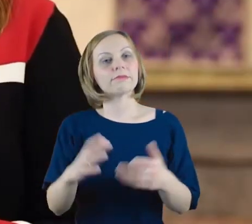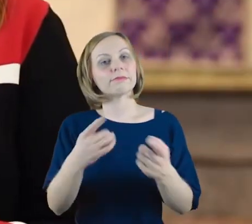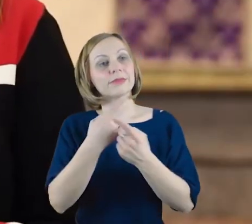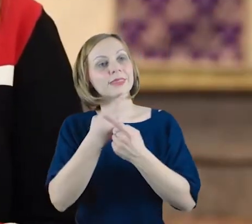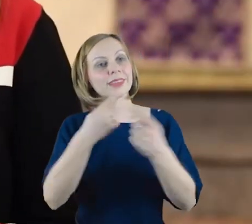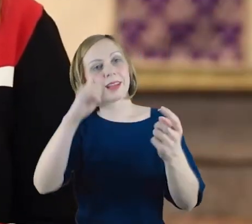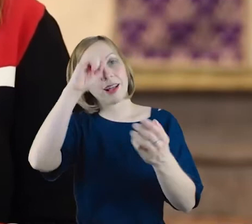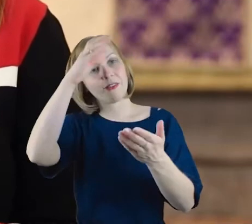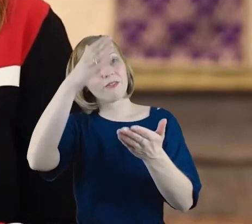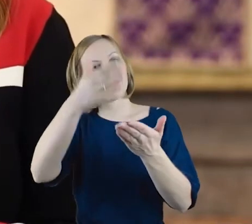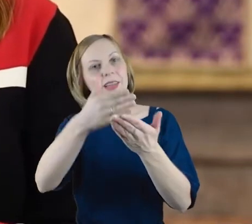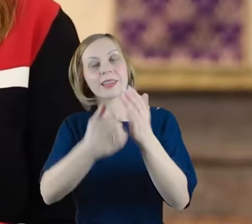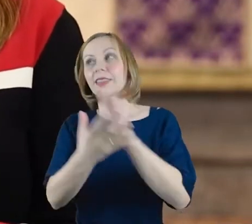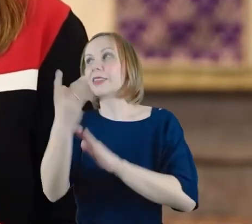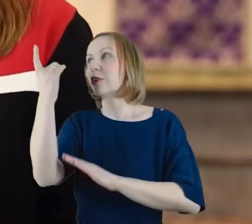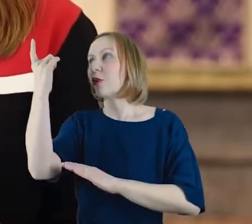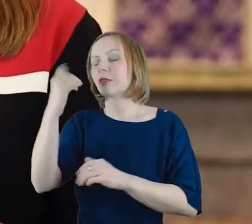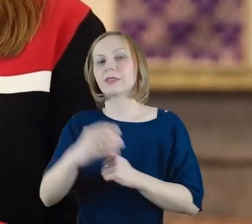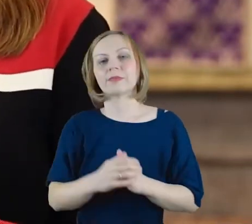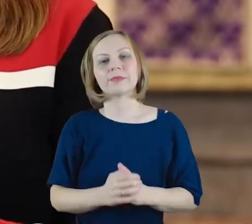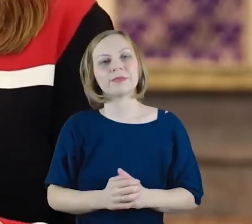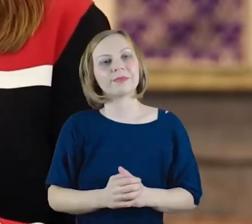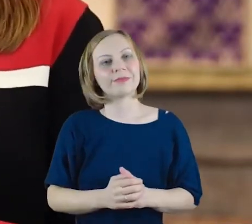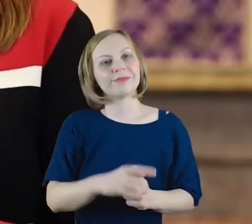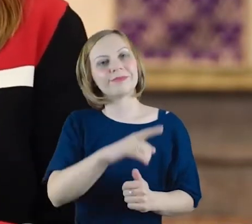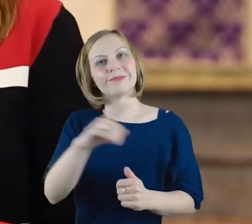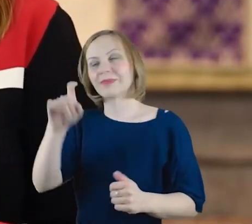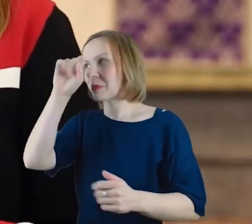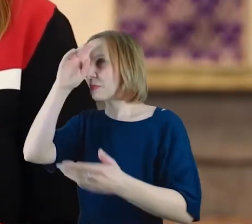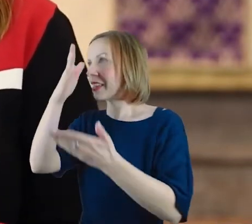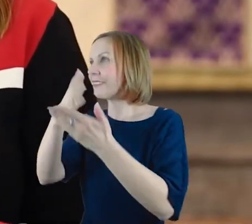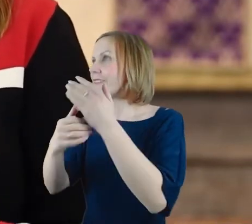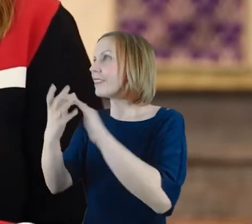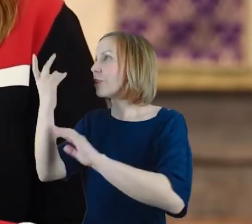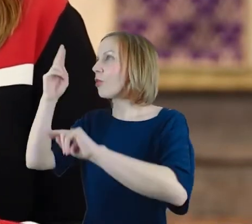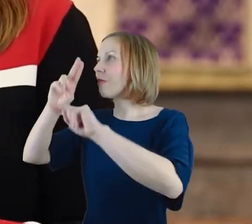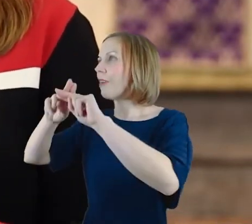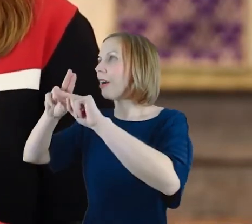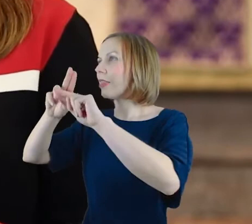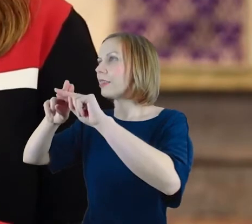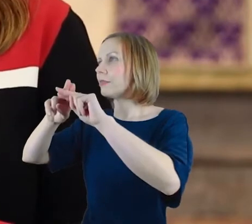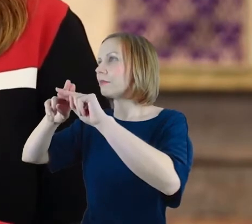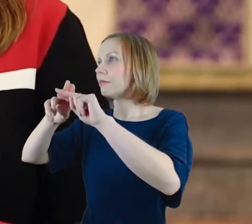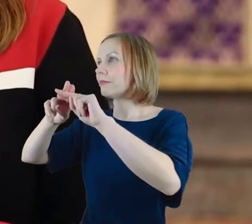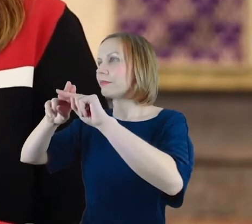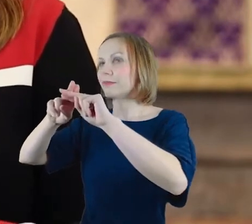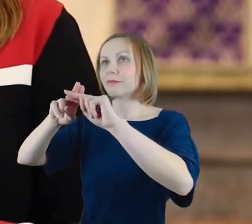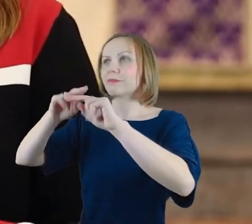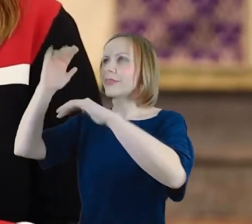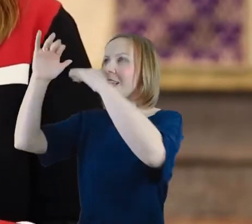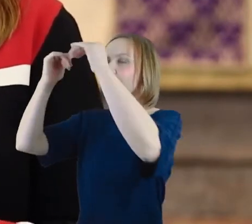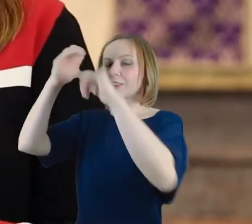Let us declare our faith in God. We believe in God the Father, from whom every family